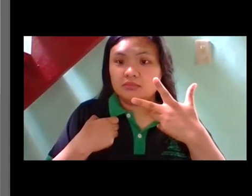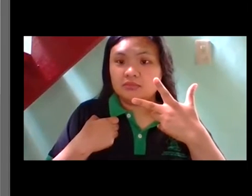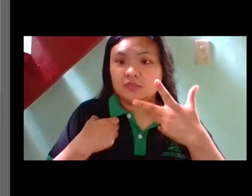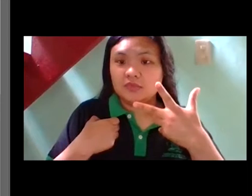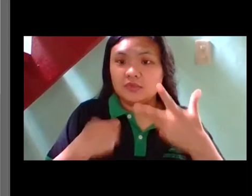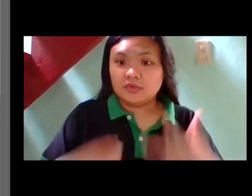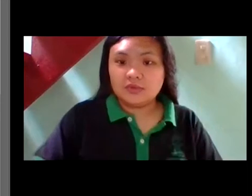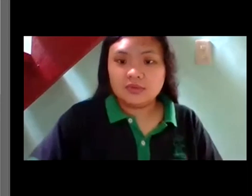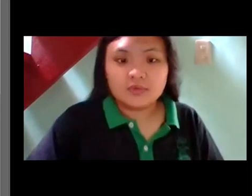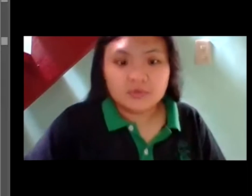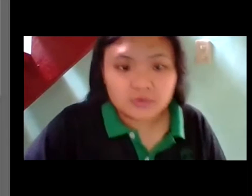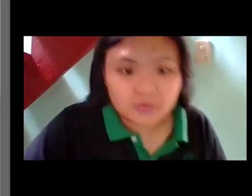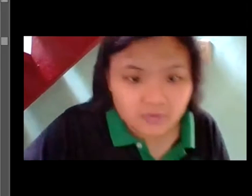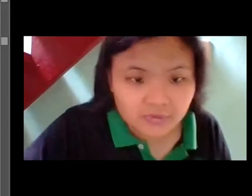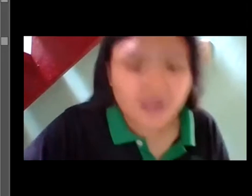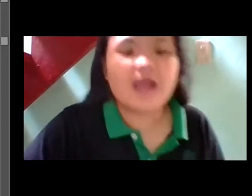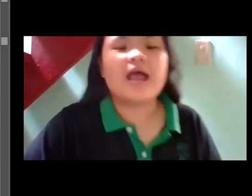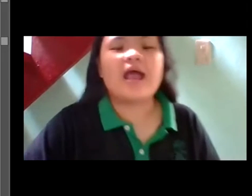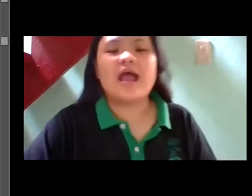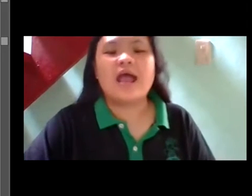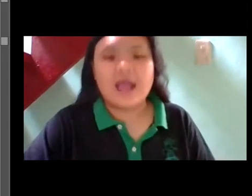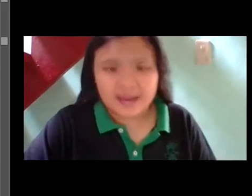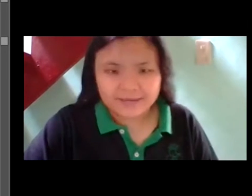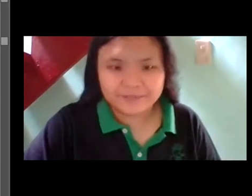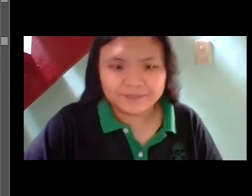So the English translation should be different.